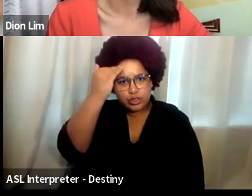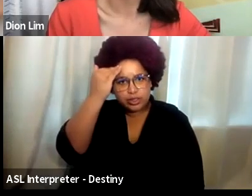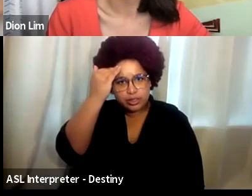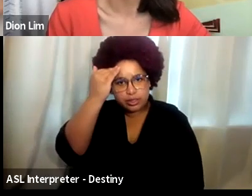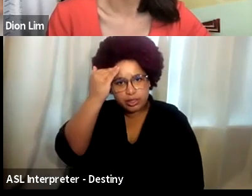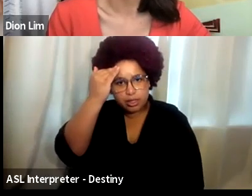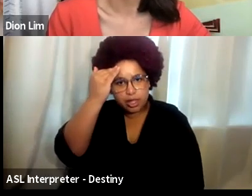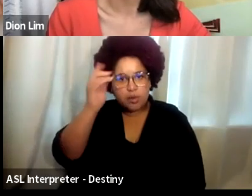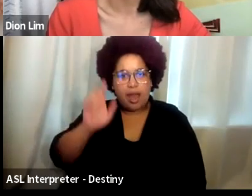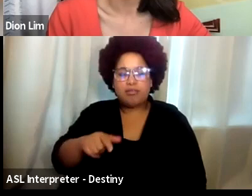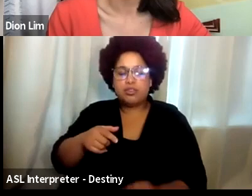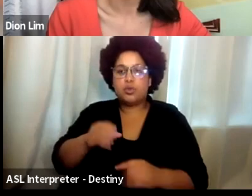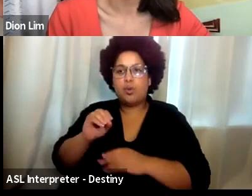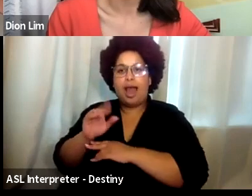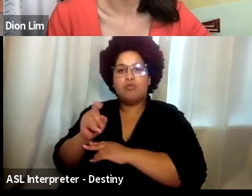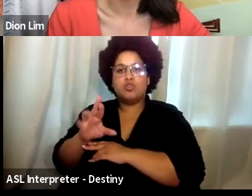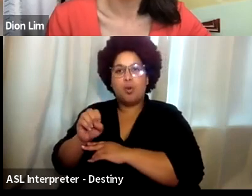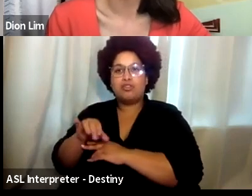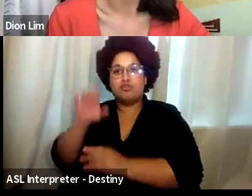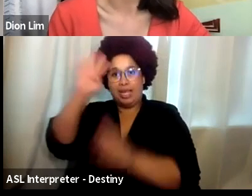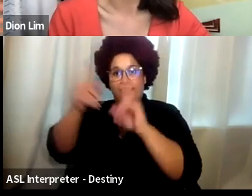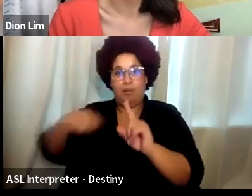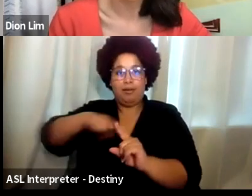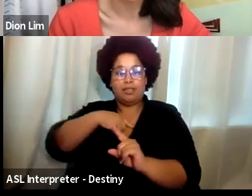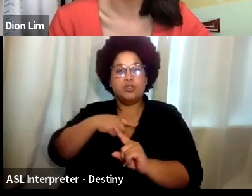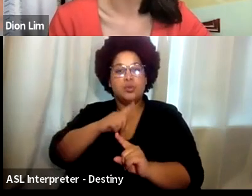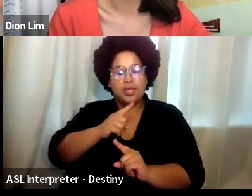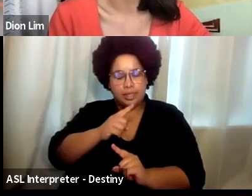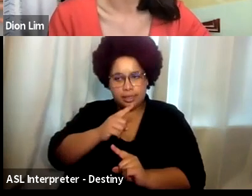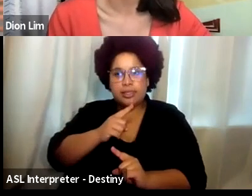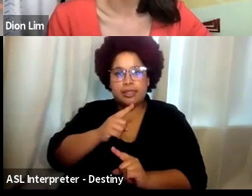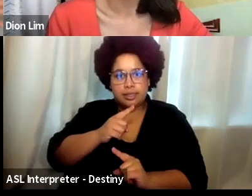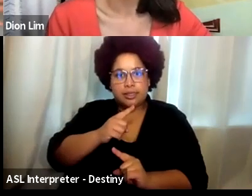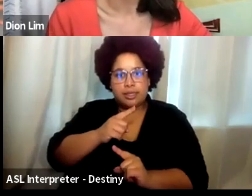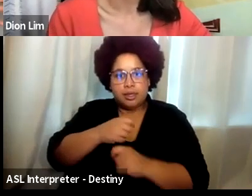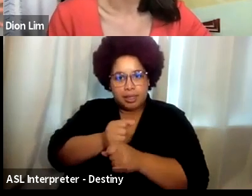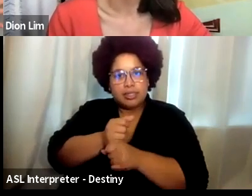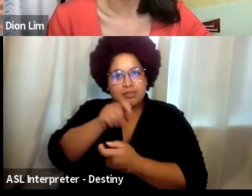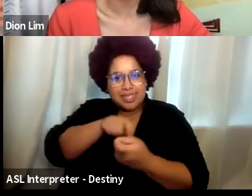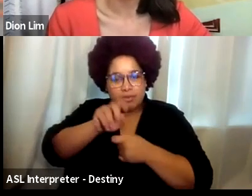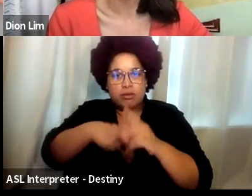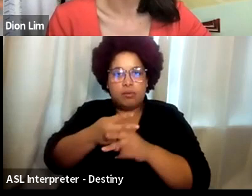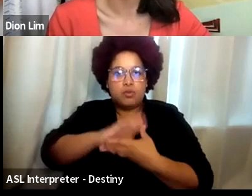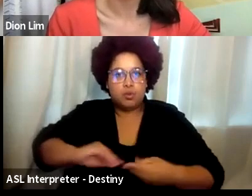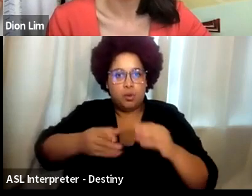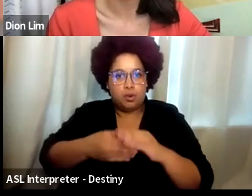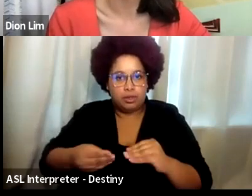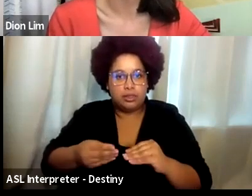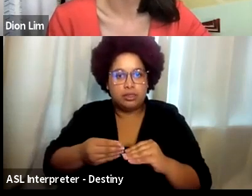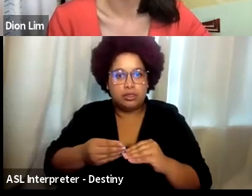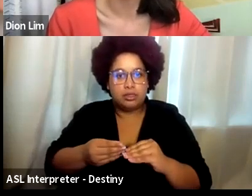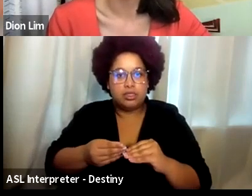to outsource from all of us creatively to be able to consciously create these particular storylines so that when